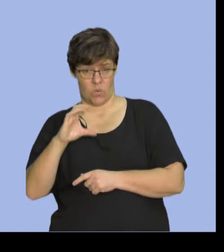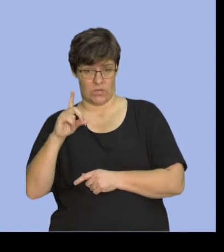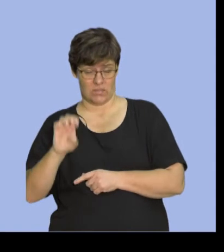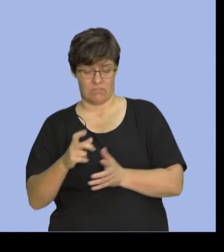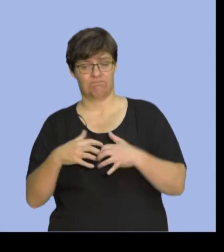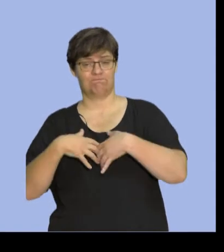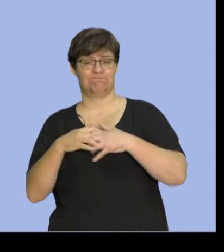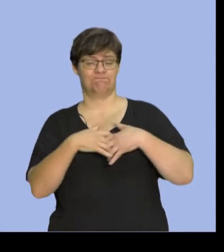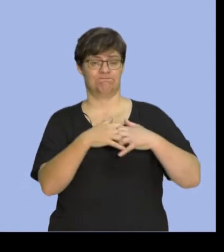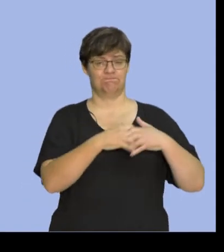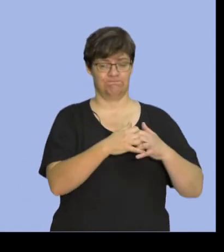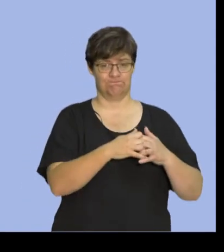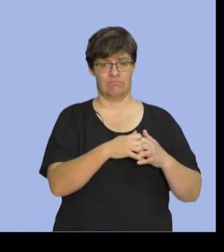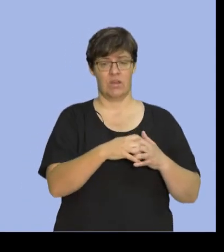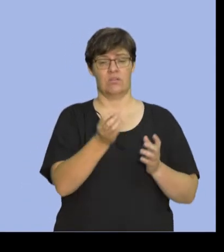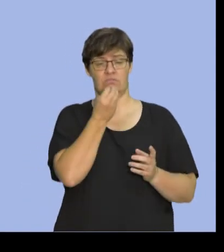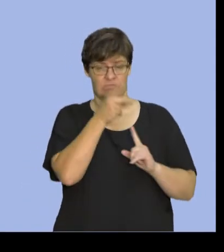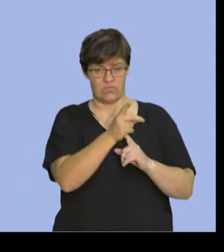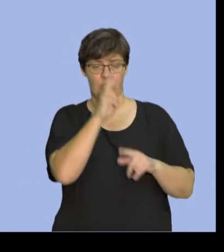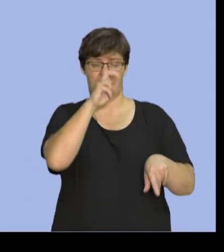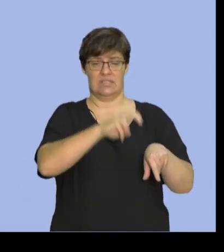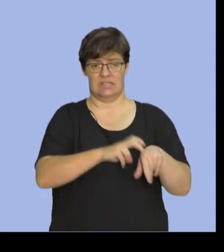specific proteins that are needed in the body.